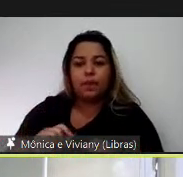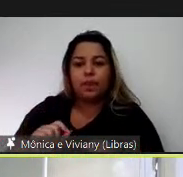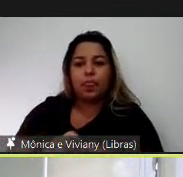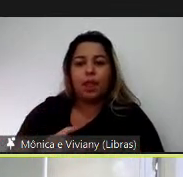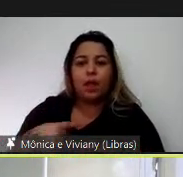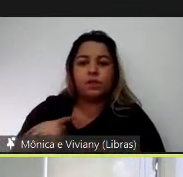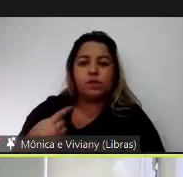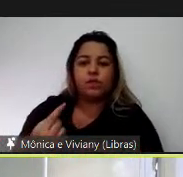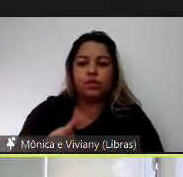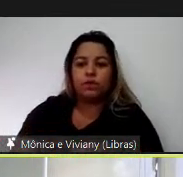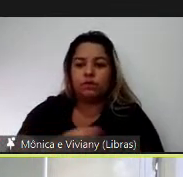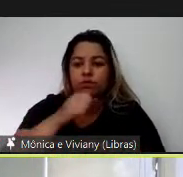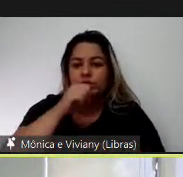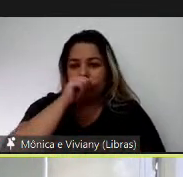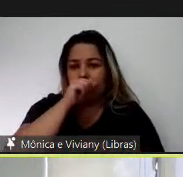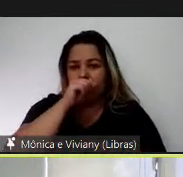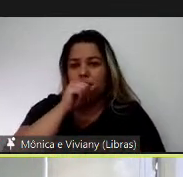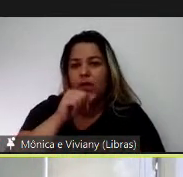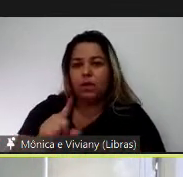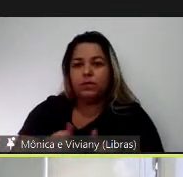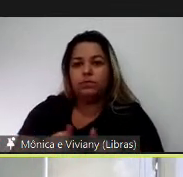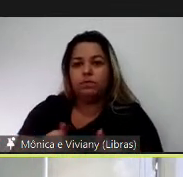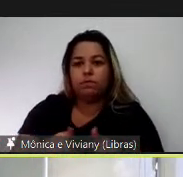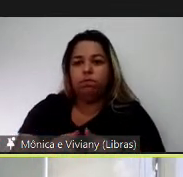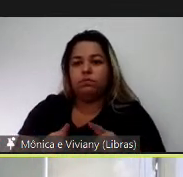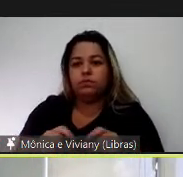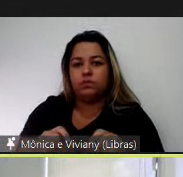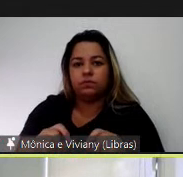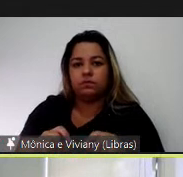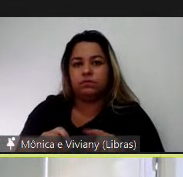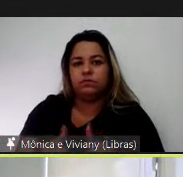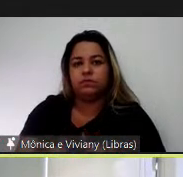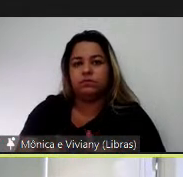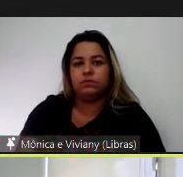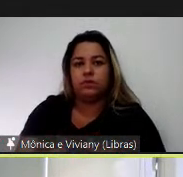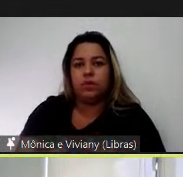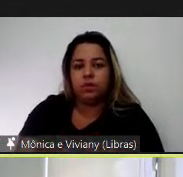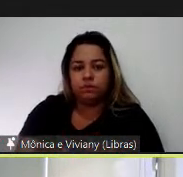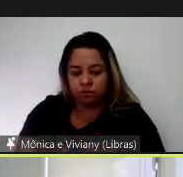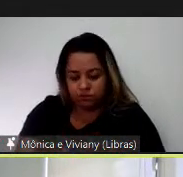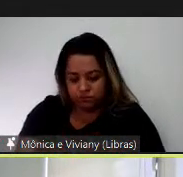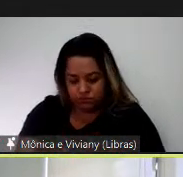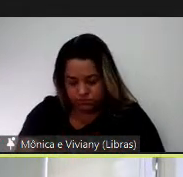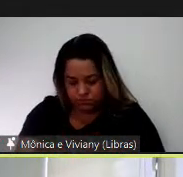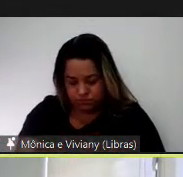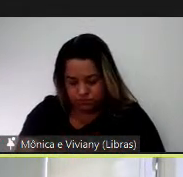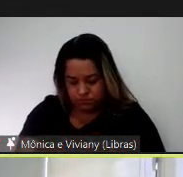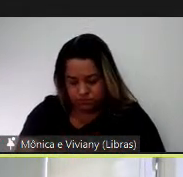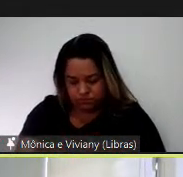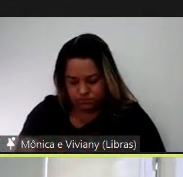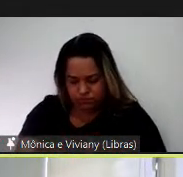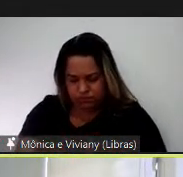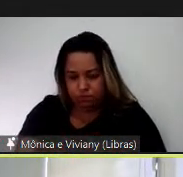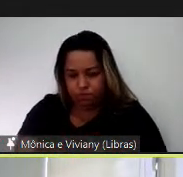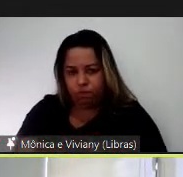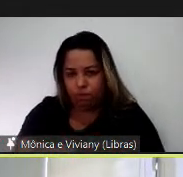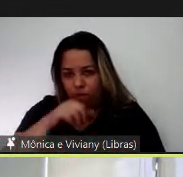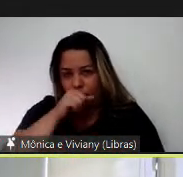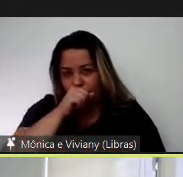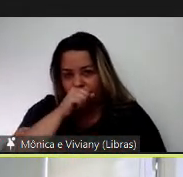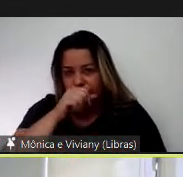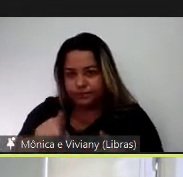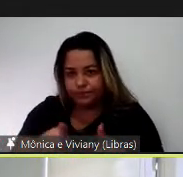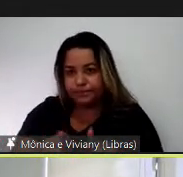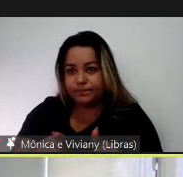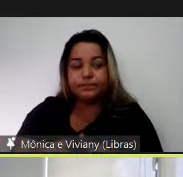are collected by our teams, which the informations are very important